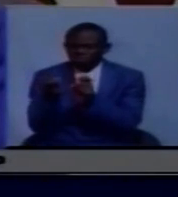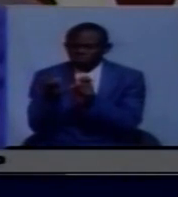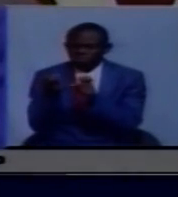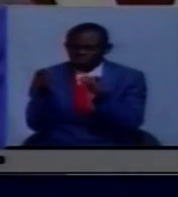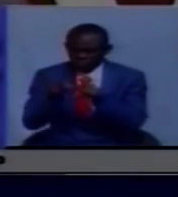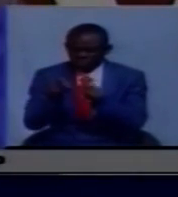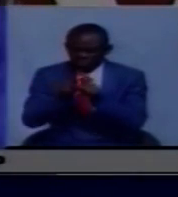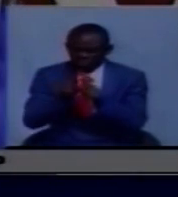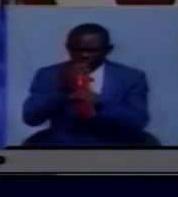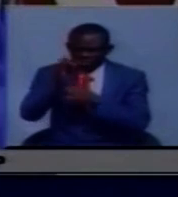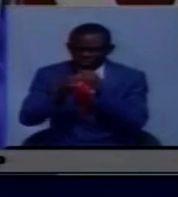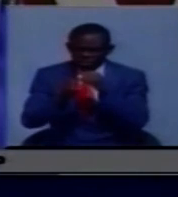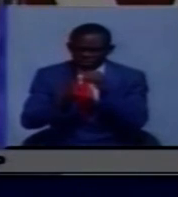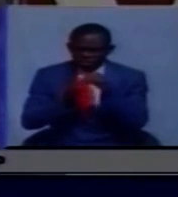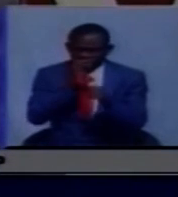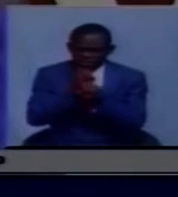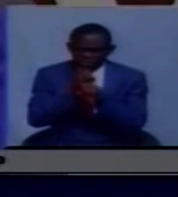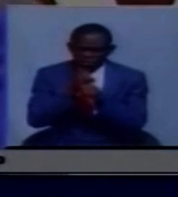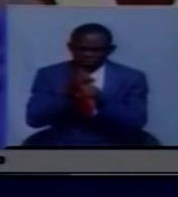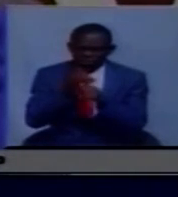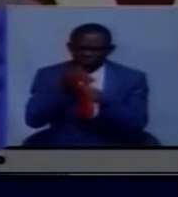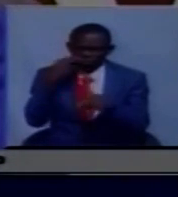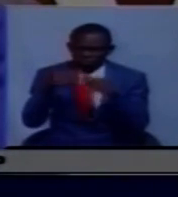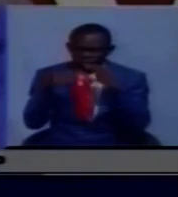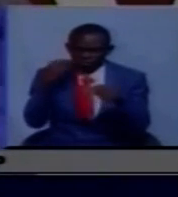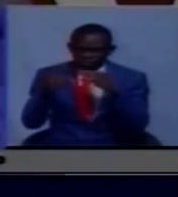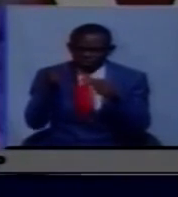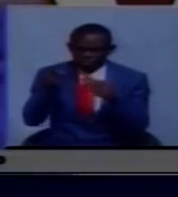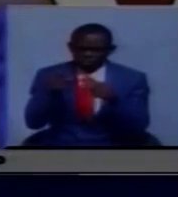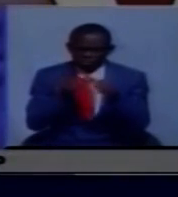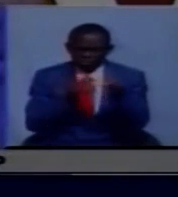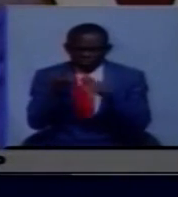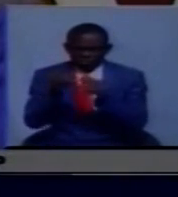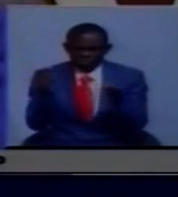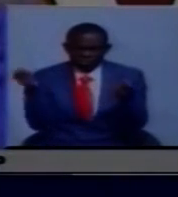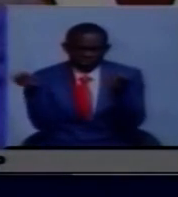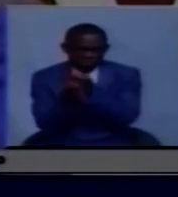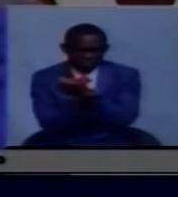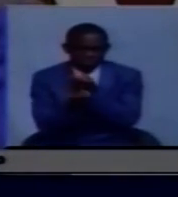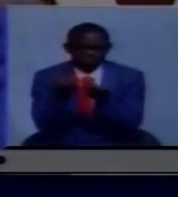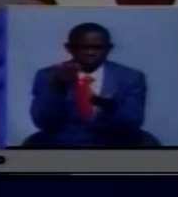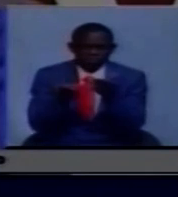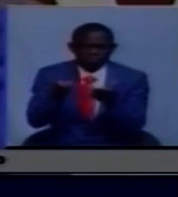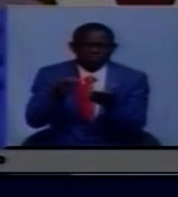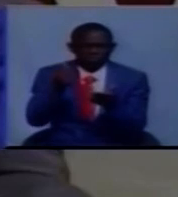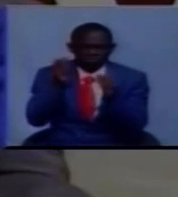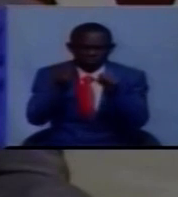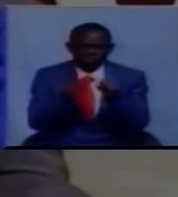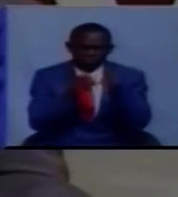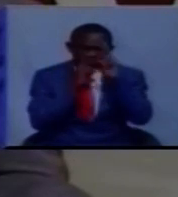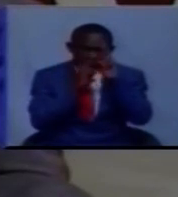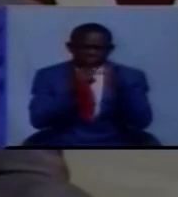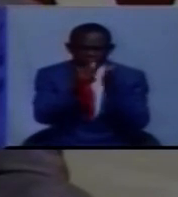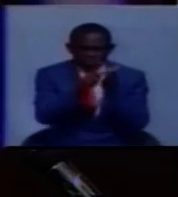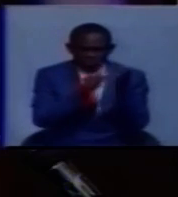the change of management, you should be able to see some sanity. And with these new laws, I think we should be... You do not have a